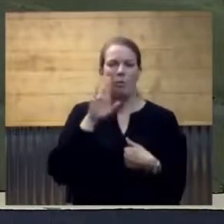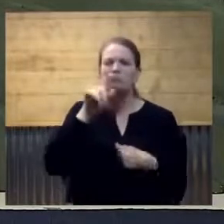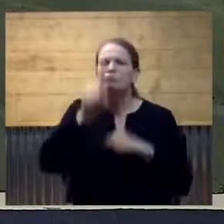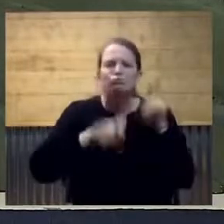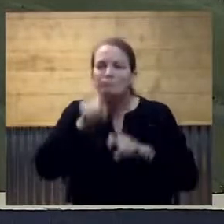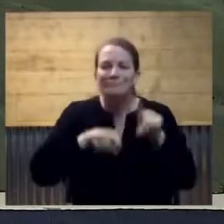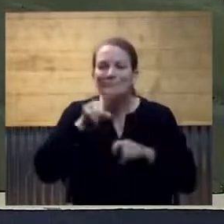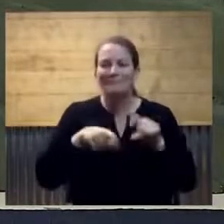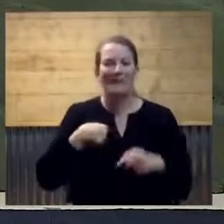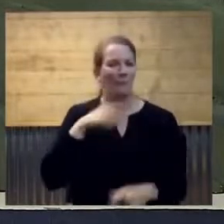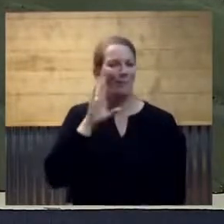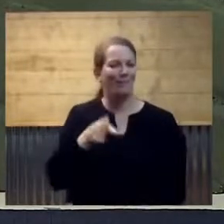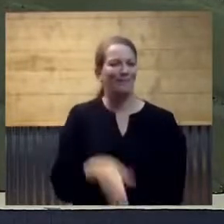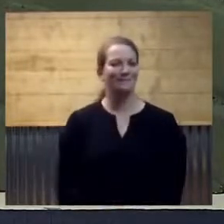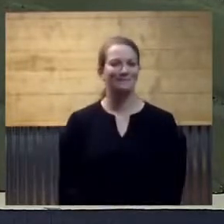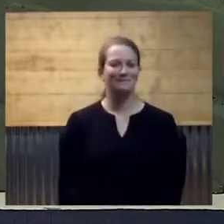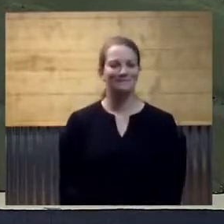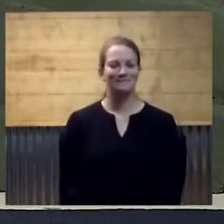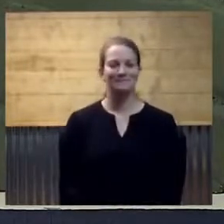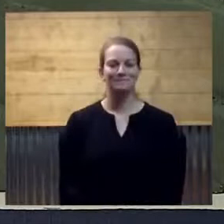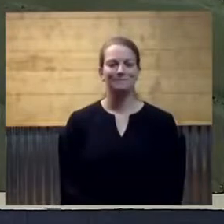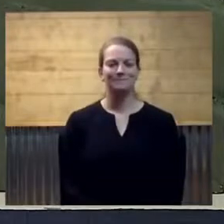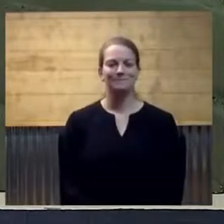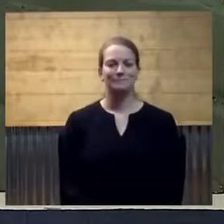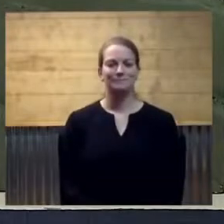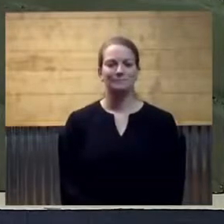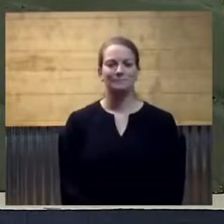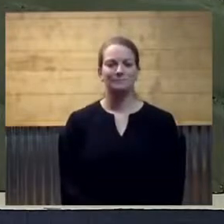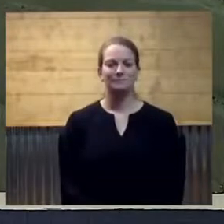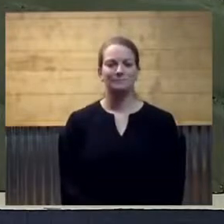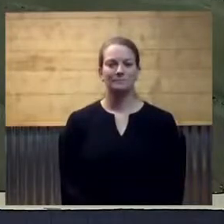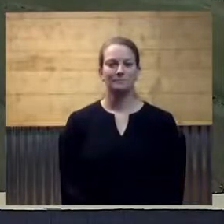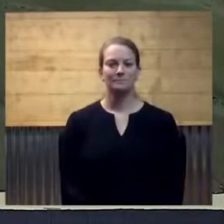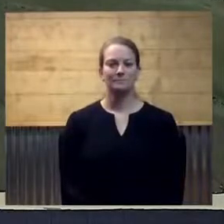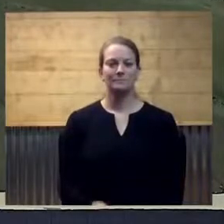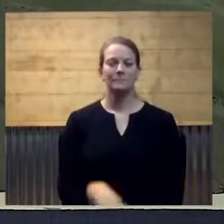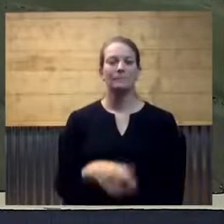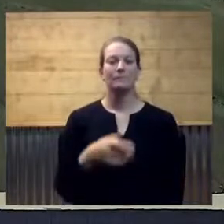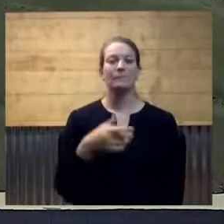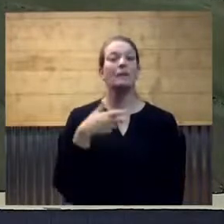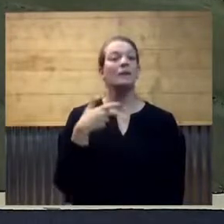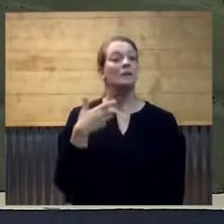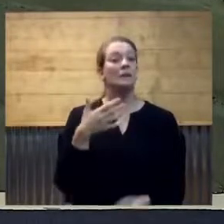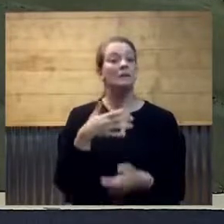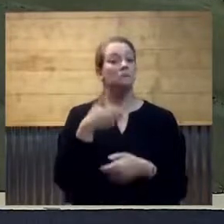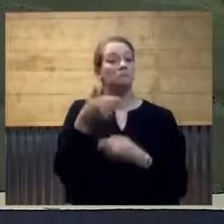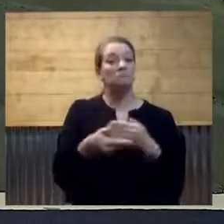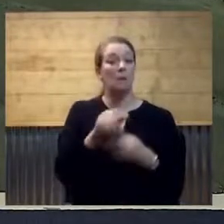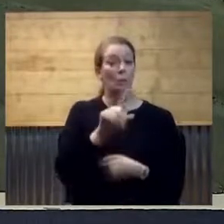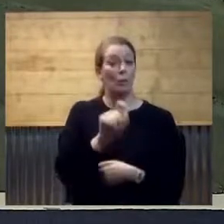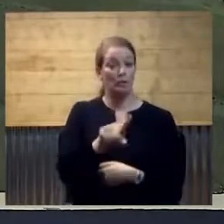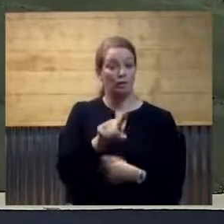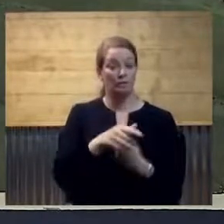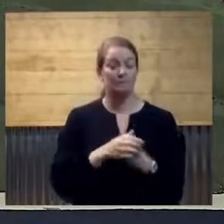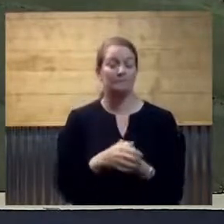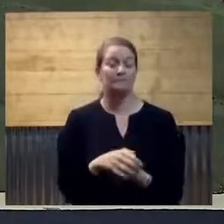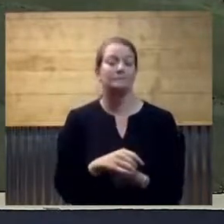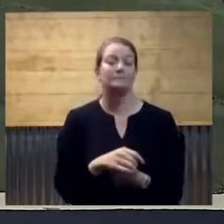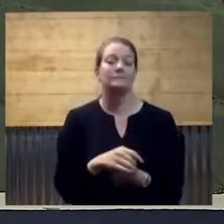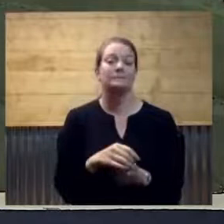questioner. The follow-up is, could you have different decisions in